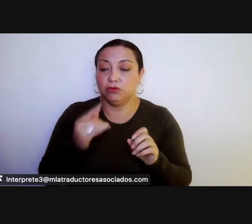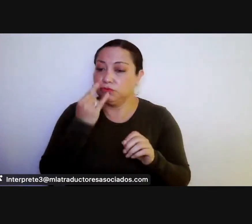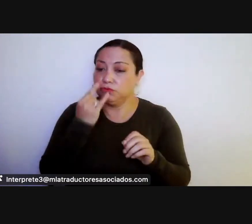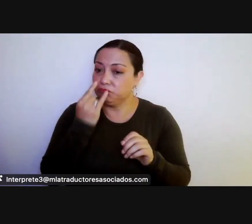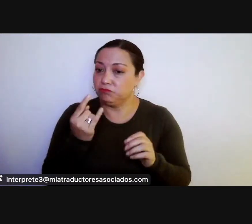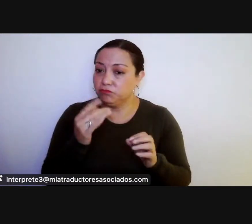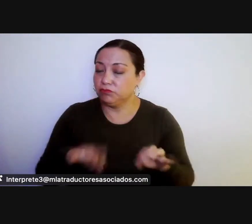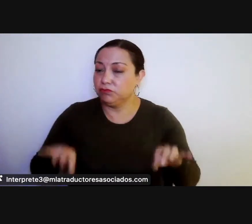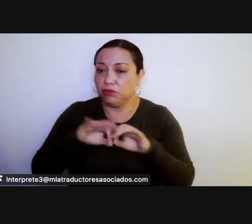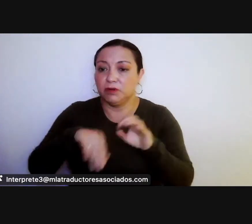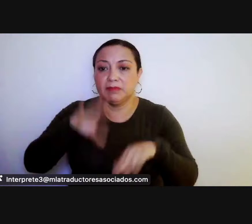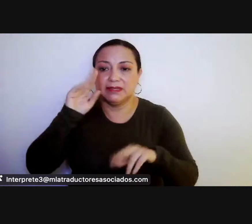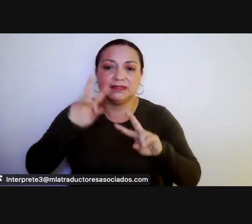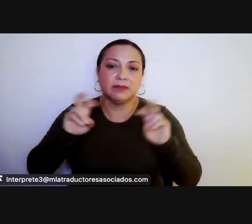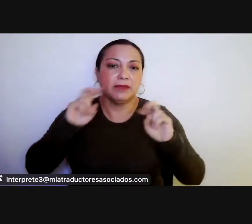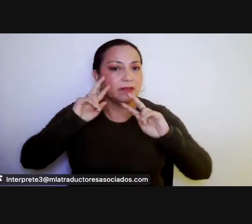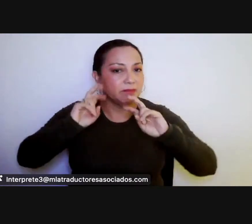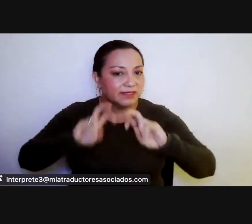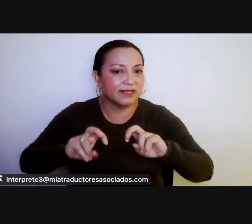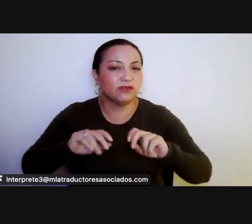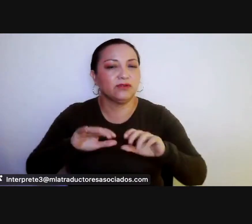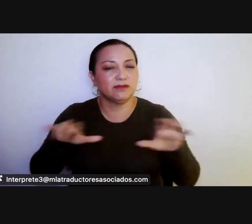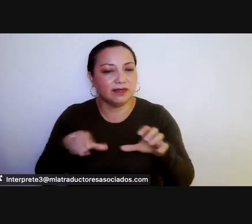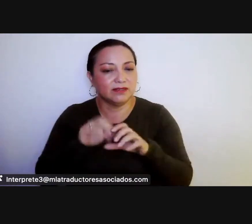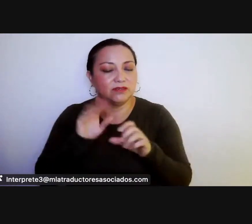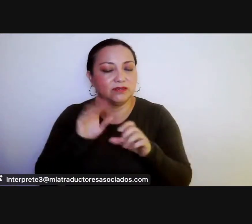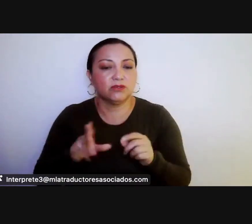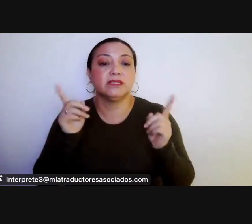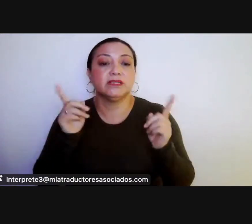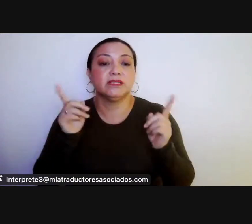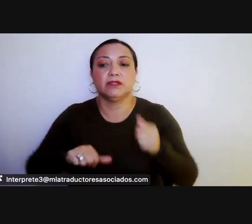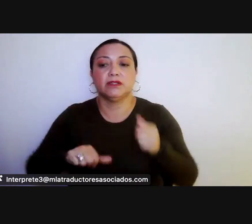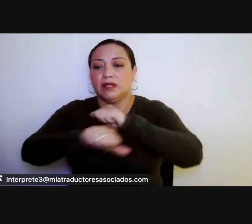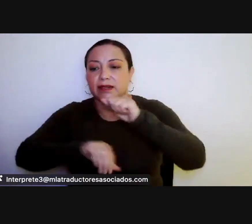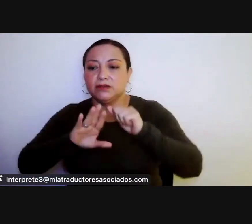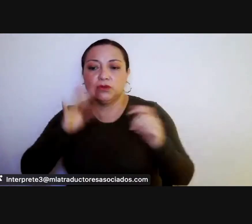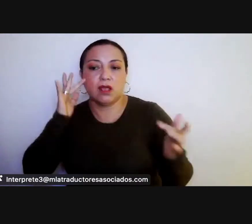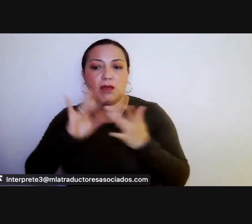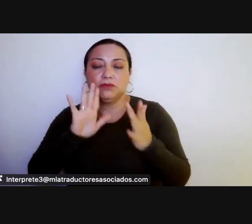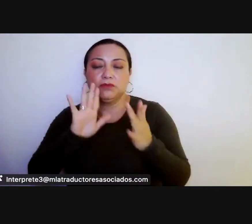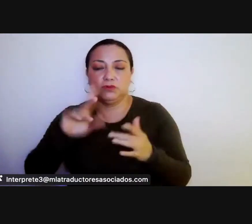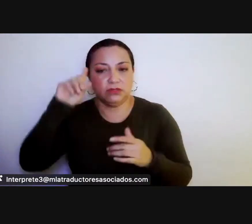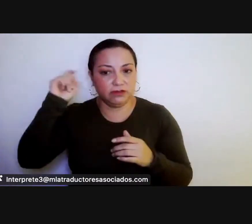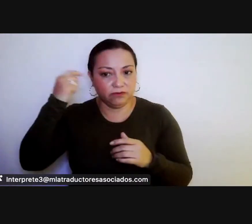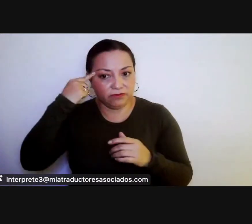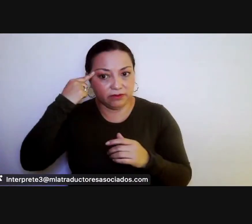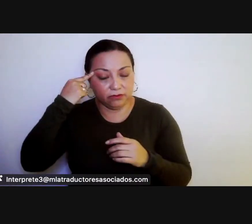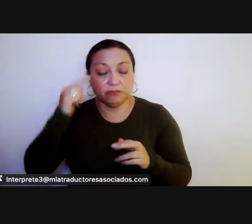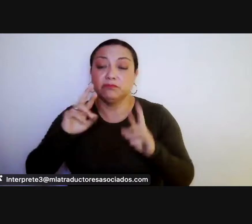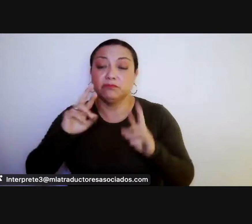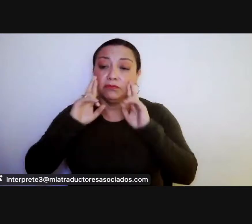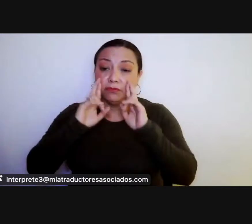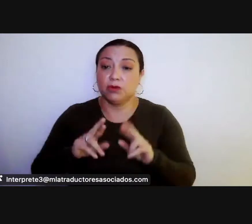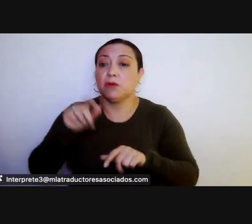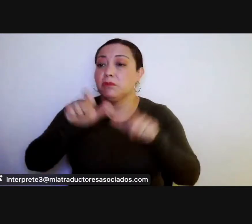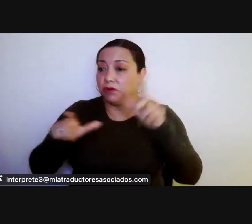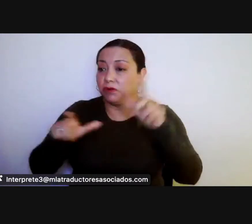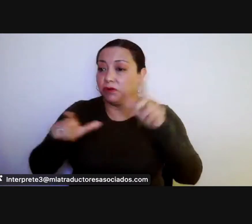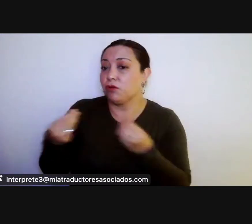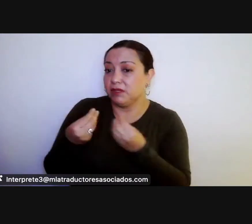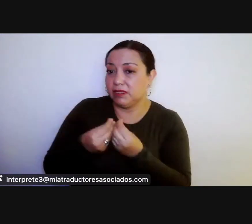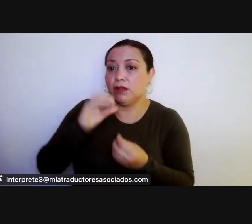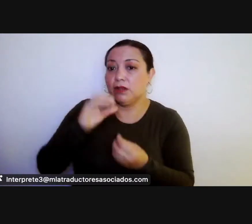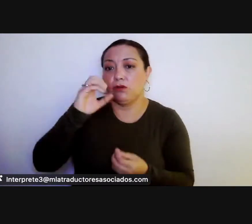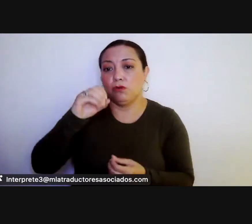great interest for research, for action, and also in the governmental areas. I recognize the presence of colleagues